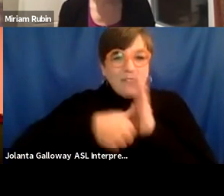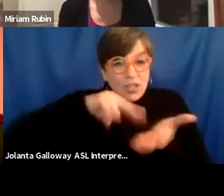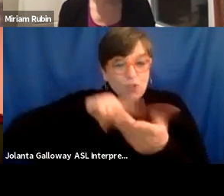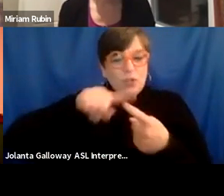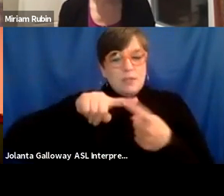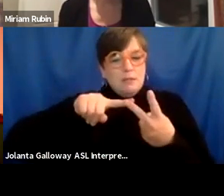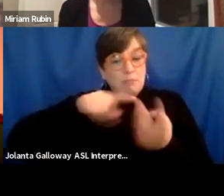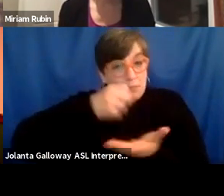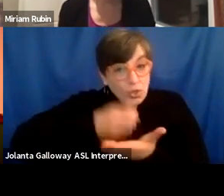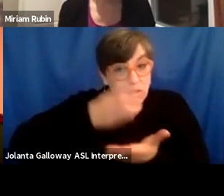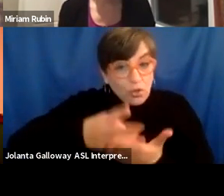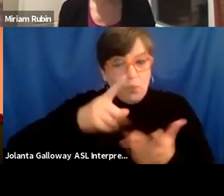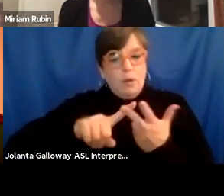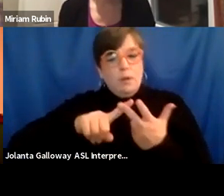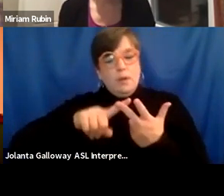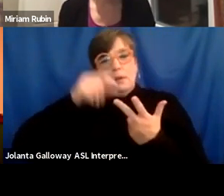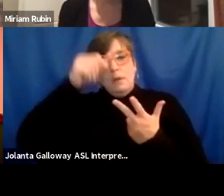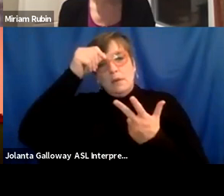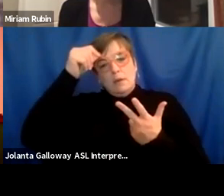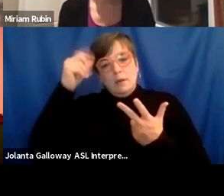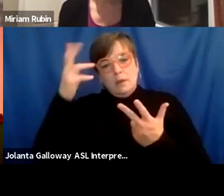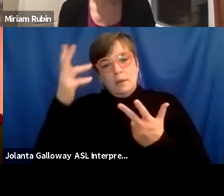on social workers, increased emphasis on